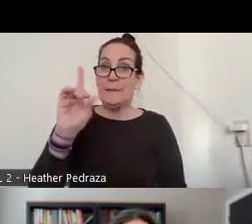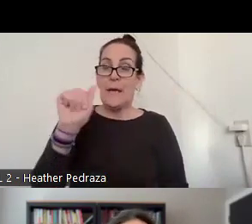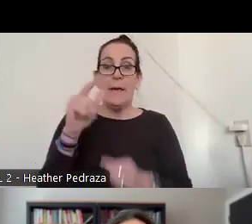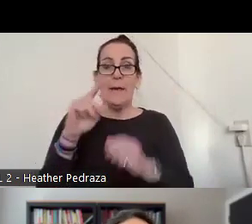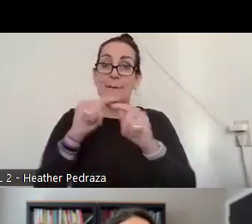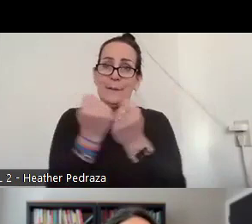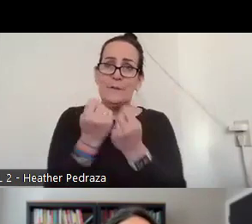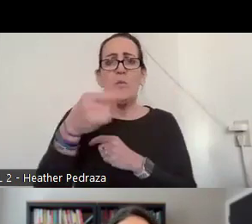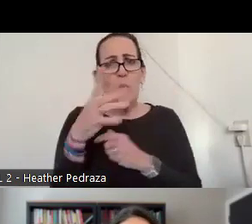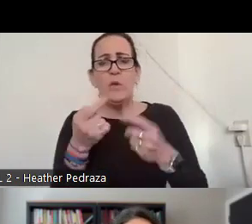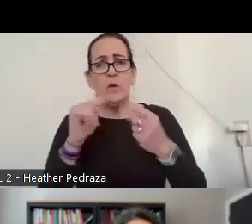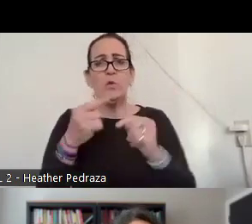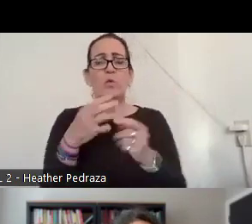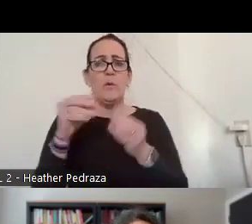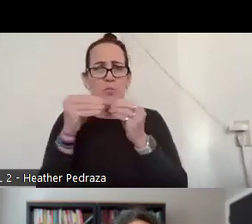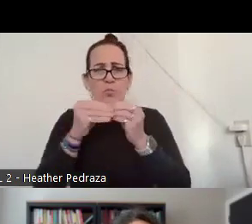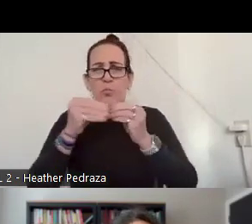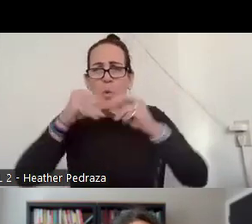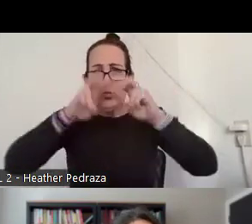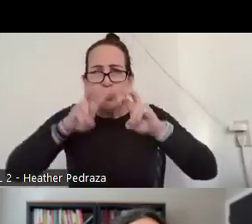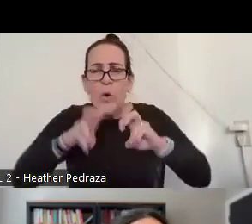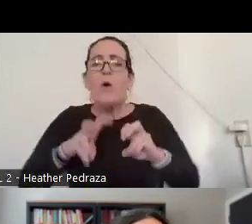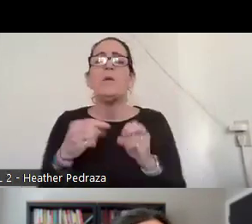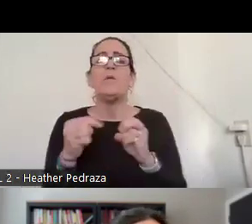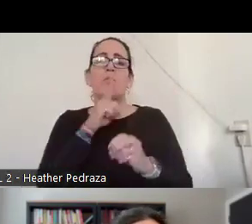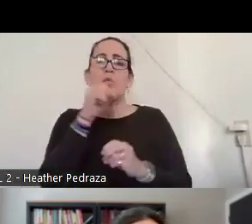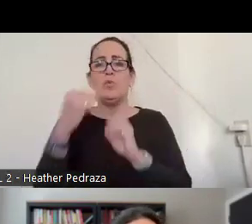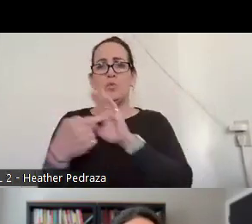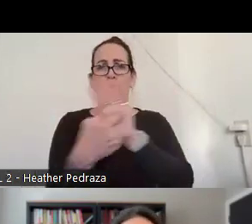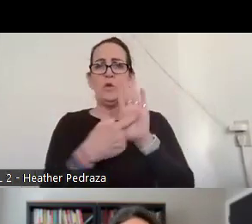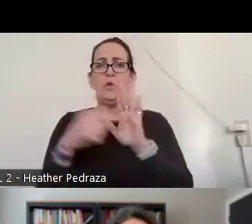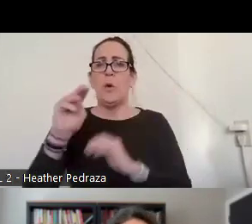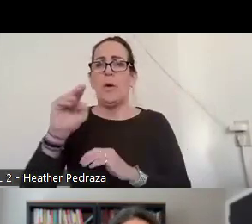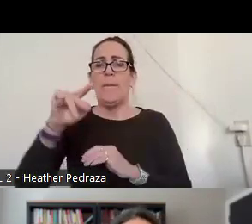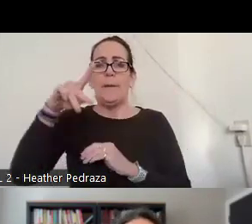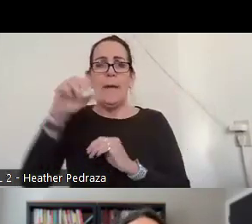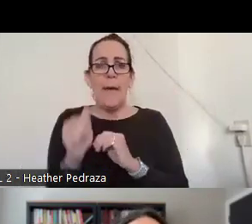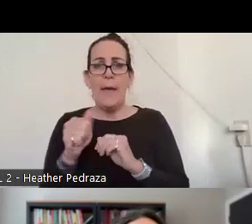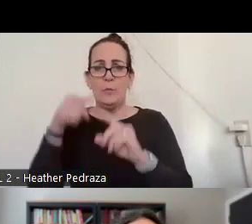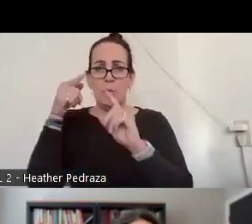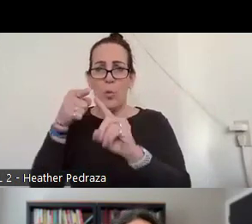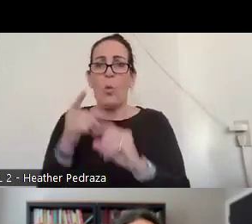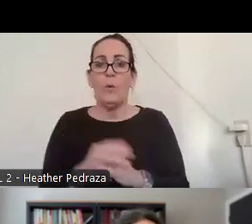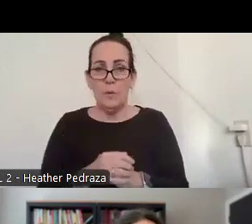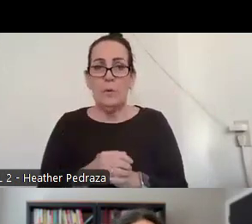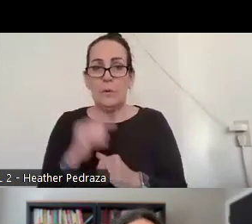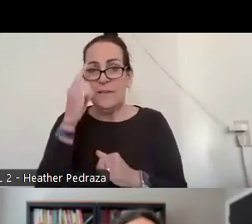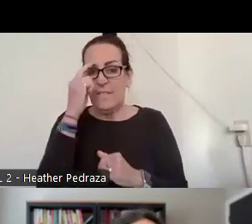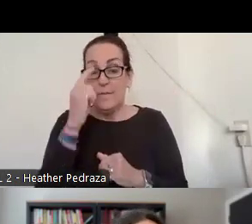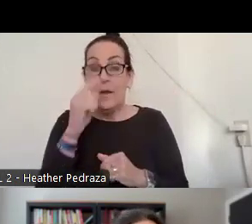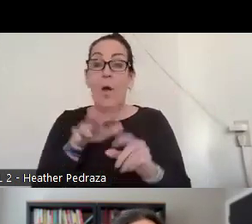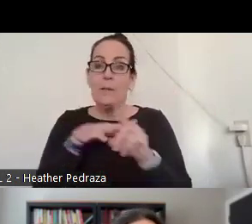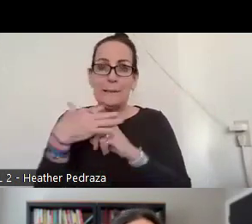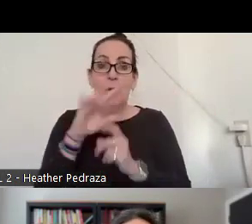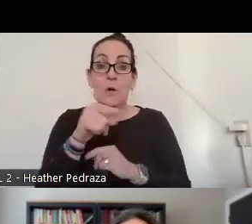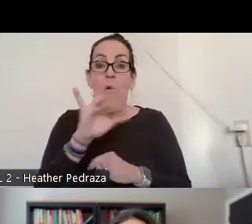elements to really reflect the California MPA context. So we're using this as sort of our starting framework. I'll briefly just talk through each of